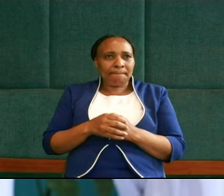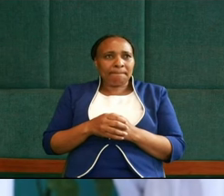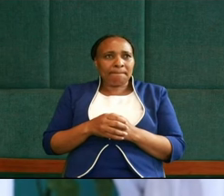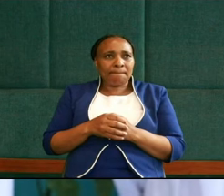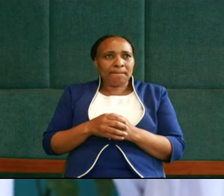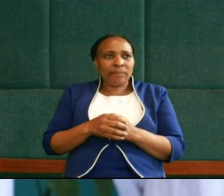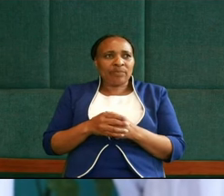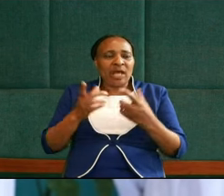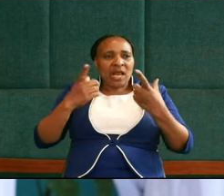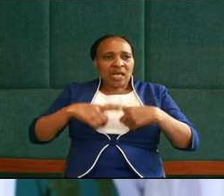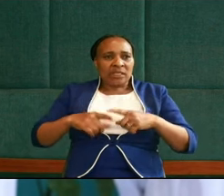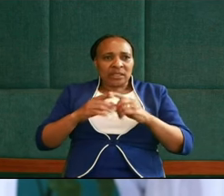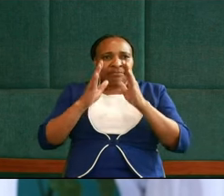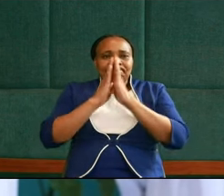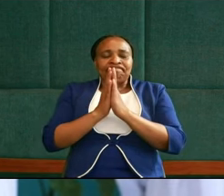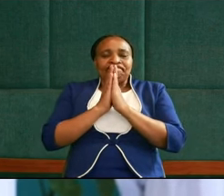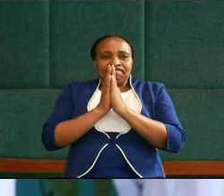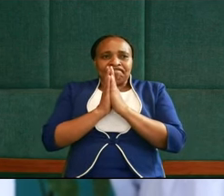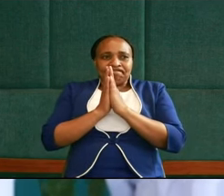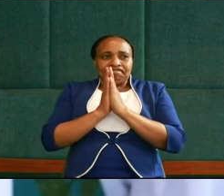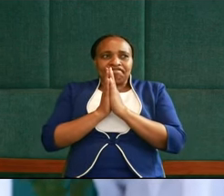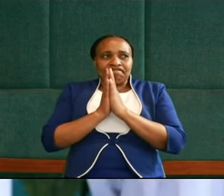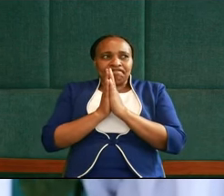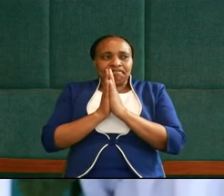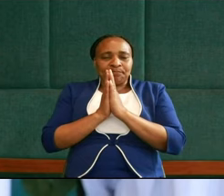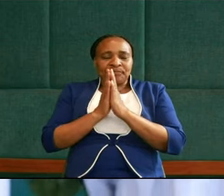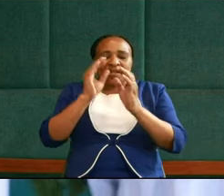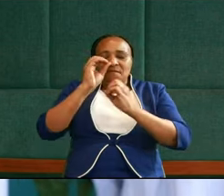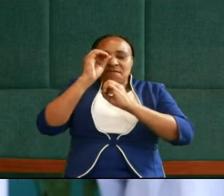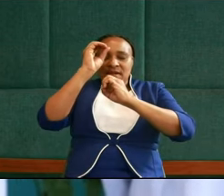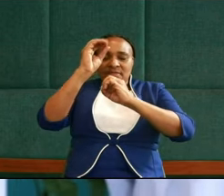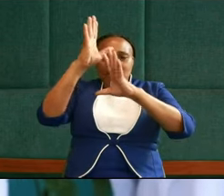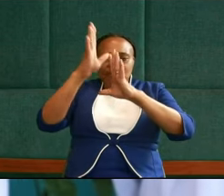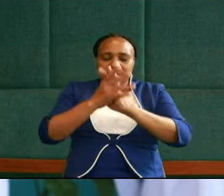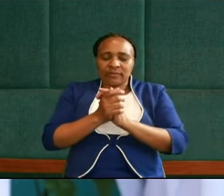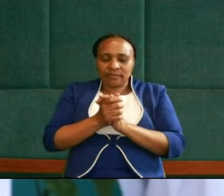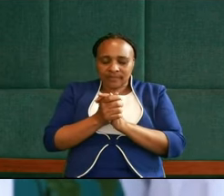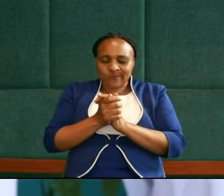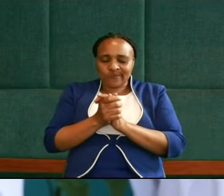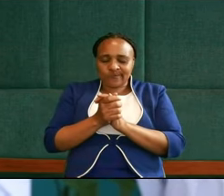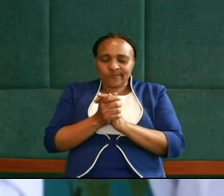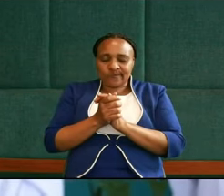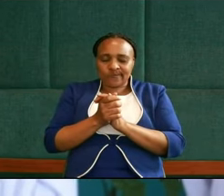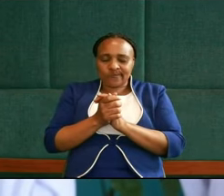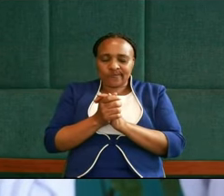Let's bow our heads as we pray. Father,